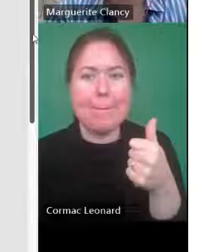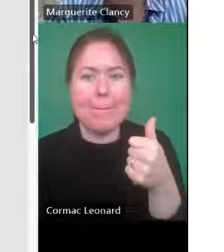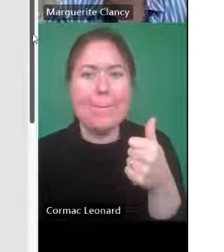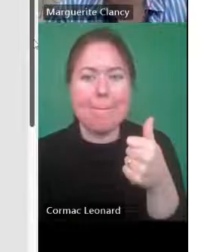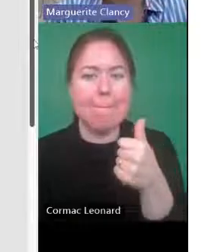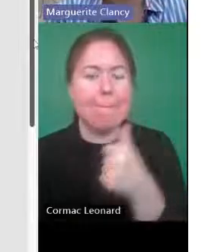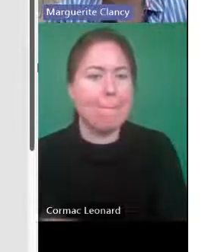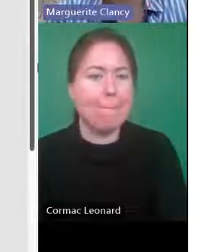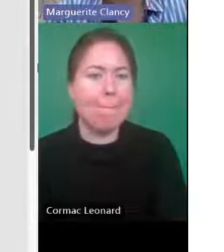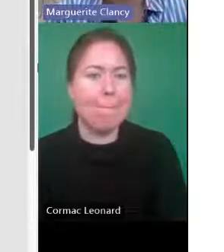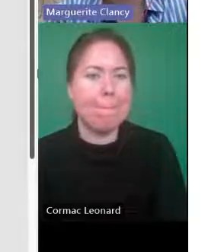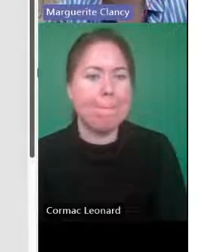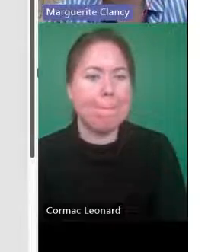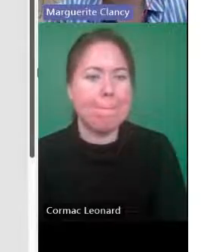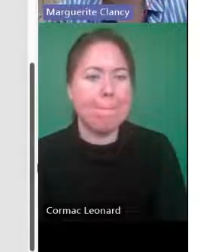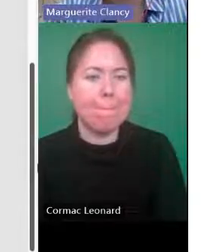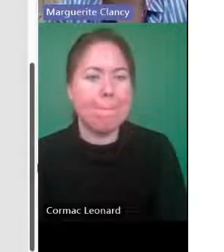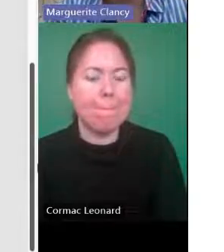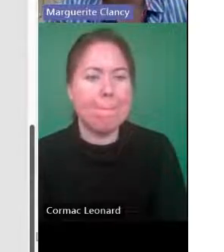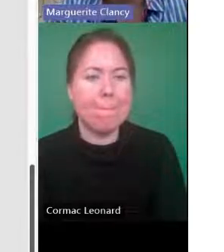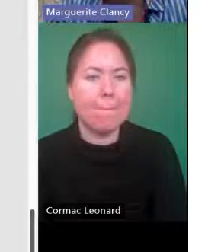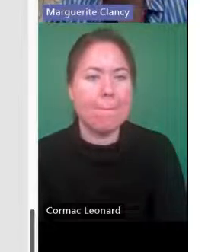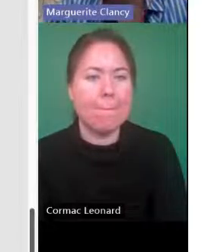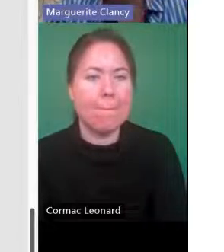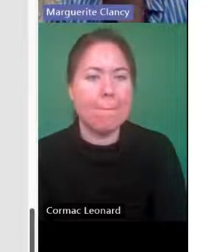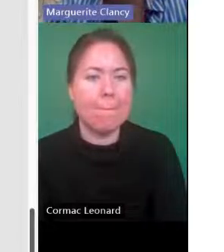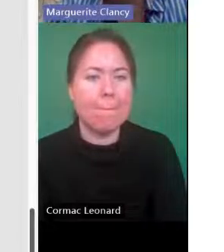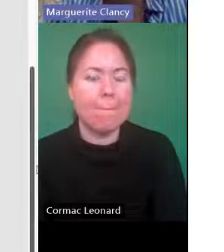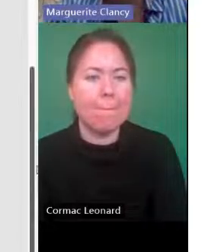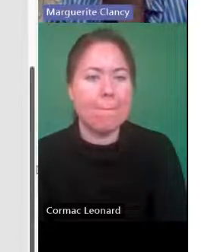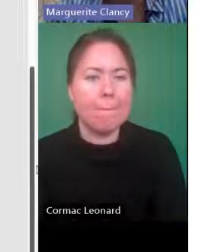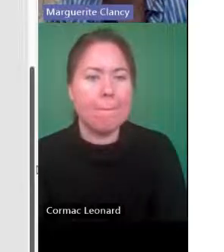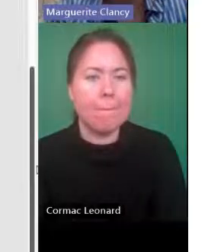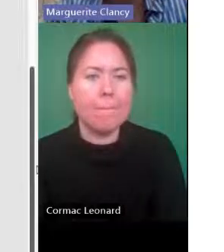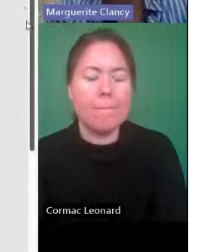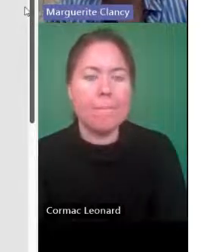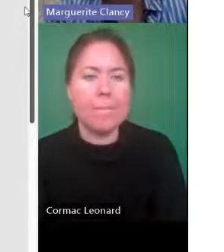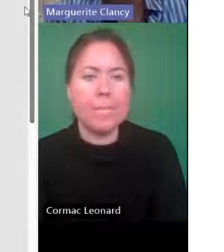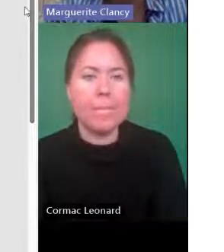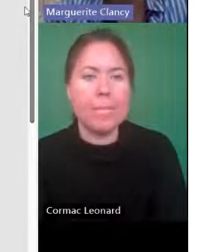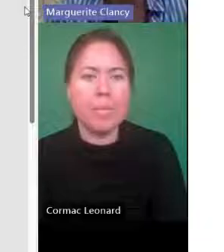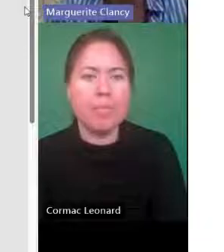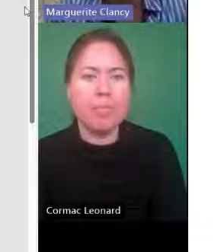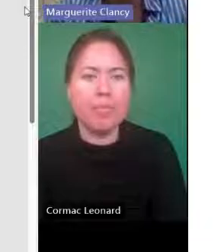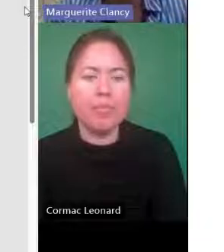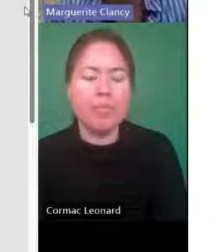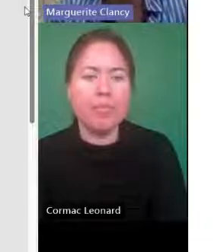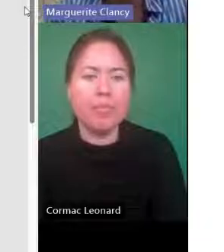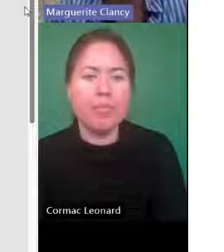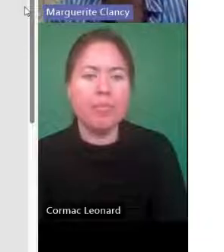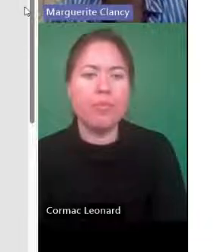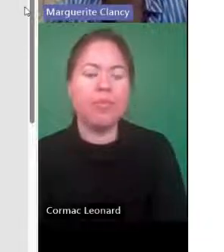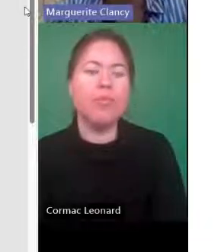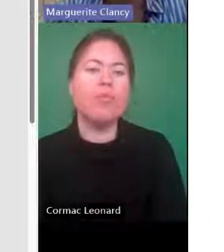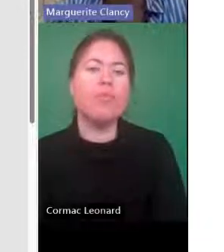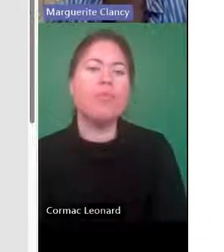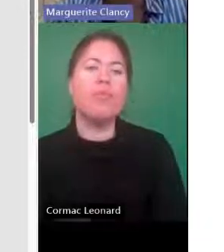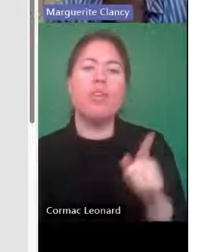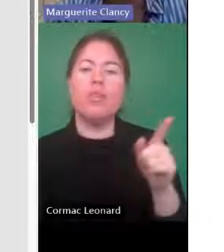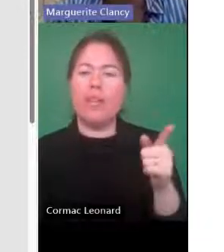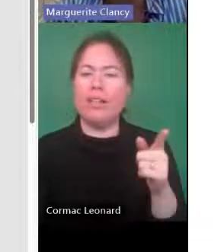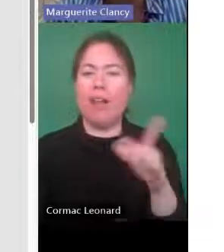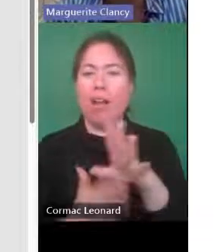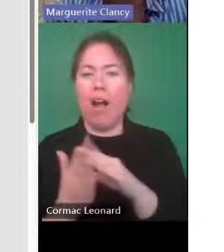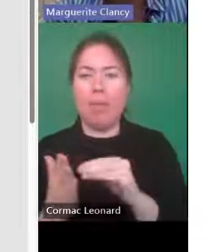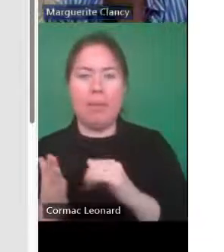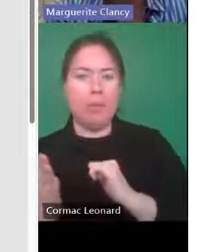Yes, Margaret. Perfect. So this is just a copy. So there may be, you may need to hold a copy of a record on